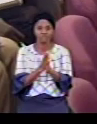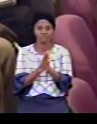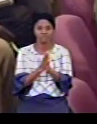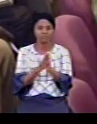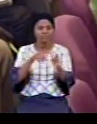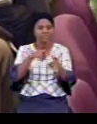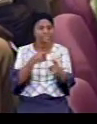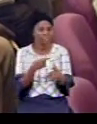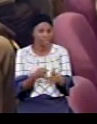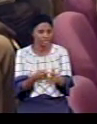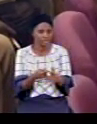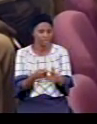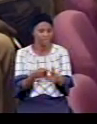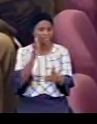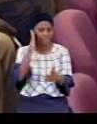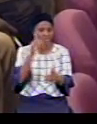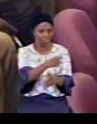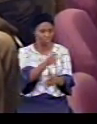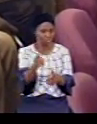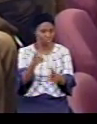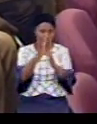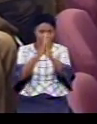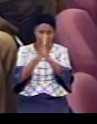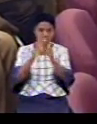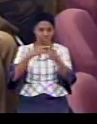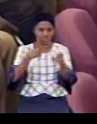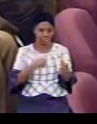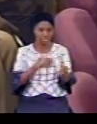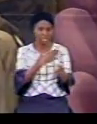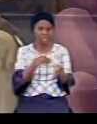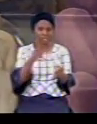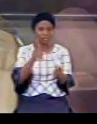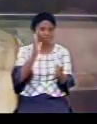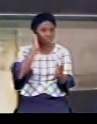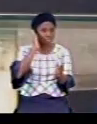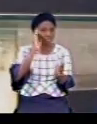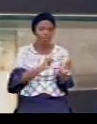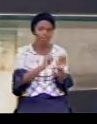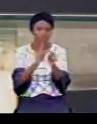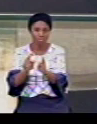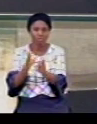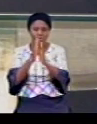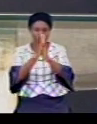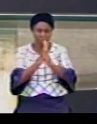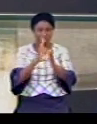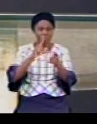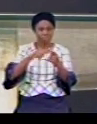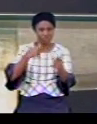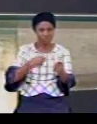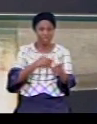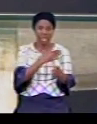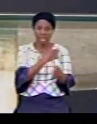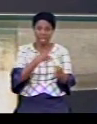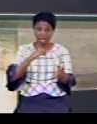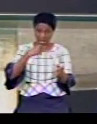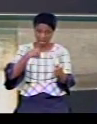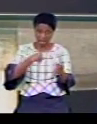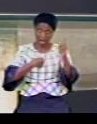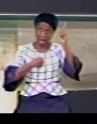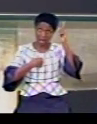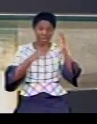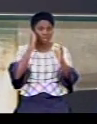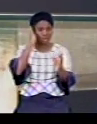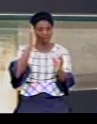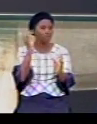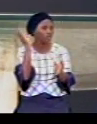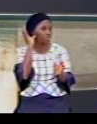ye call upon me, and ye shall go and pray unto me, and I will hearken